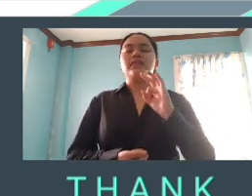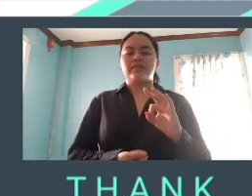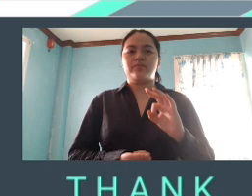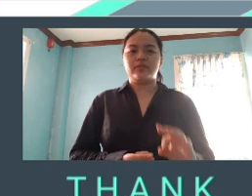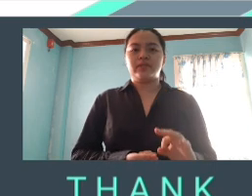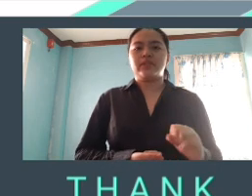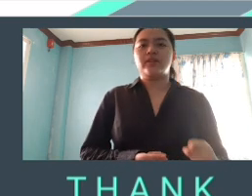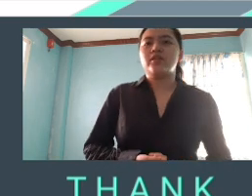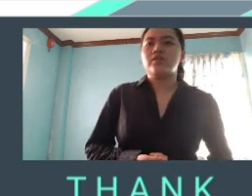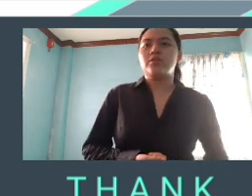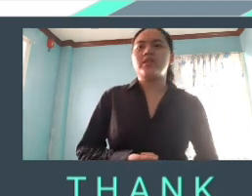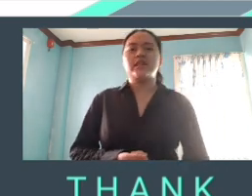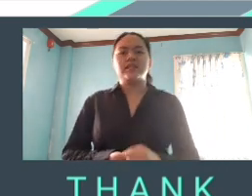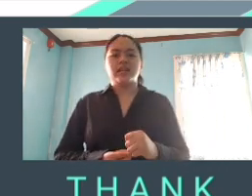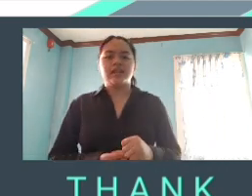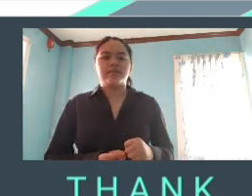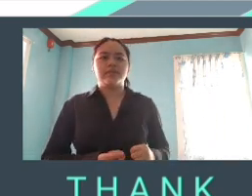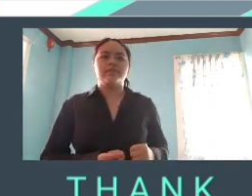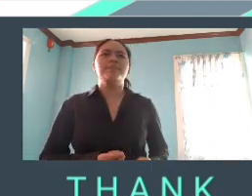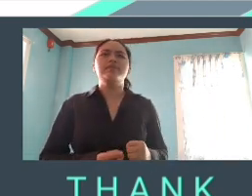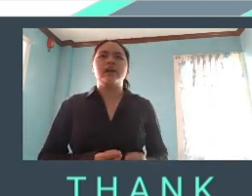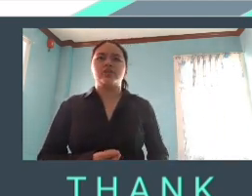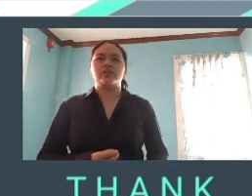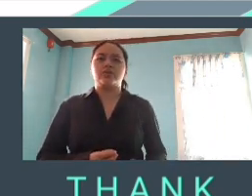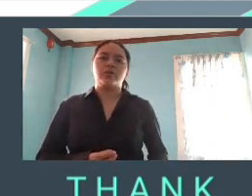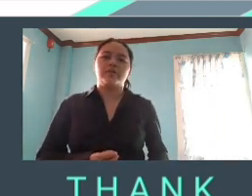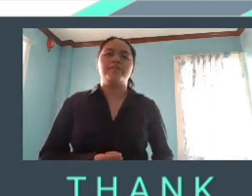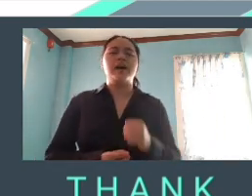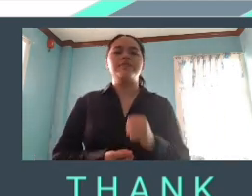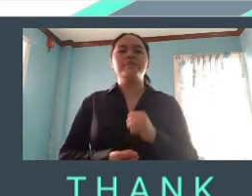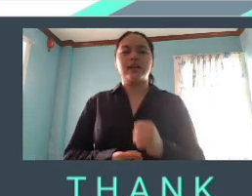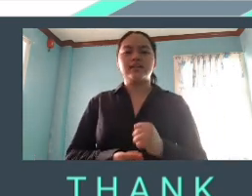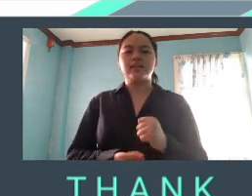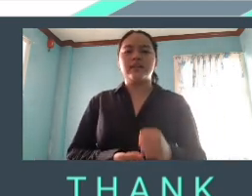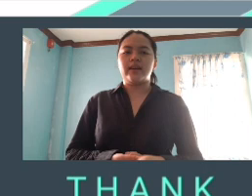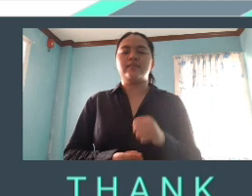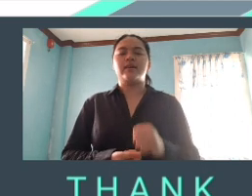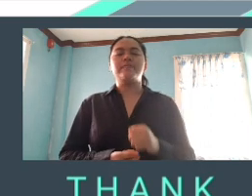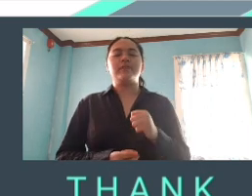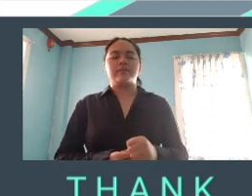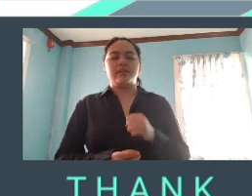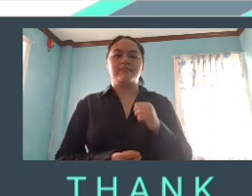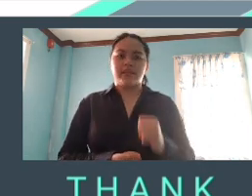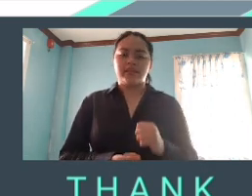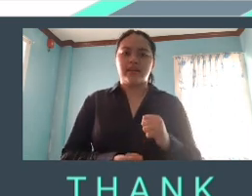and liverworts. So that's it for the reproduction of flowering plants and